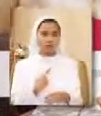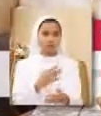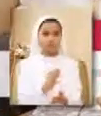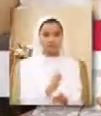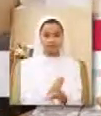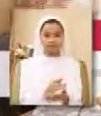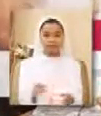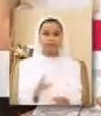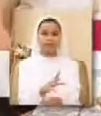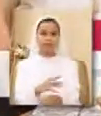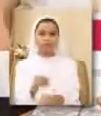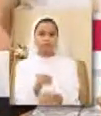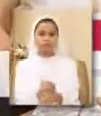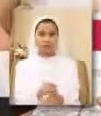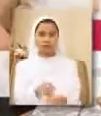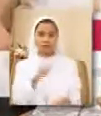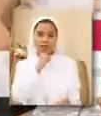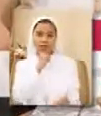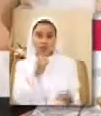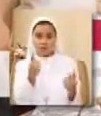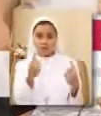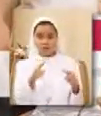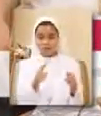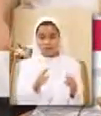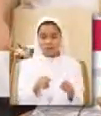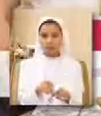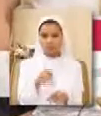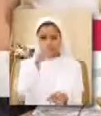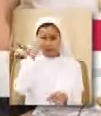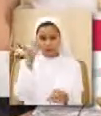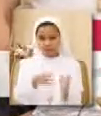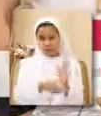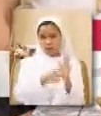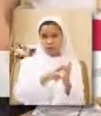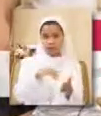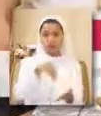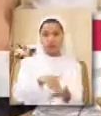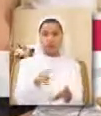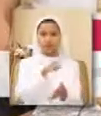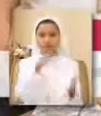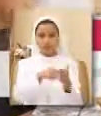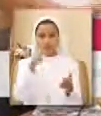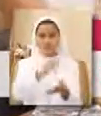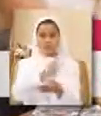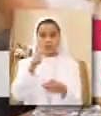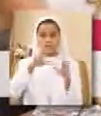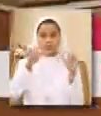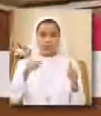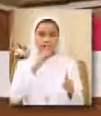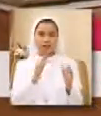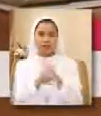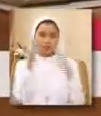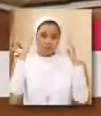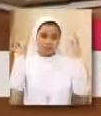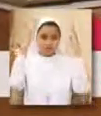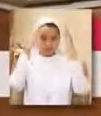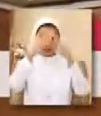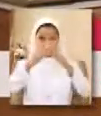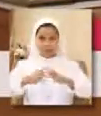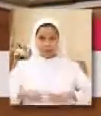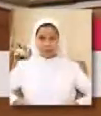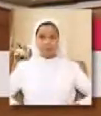break. Pagpulit yung alis, mga kapanood, babalik po kami tayo sa ating programa. Kamusta po,